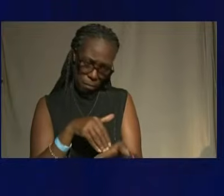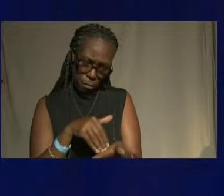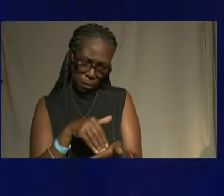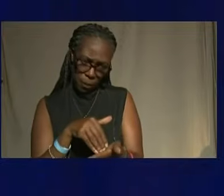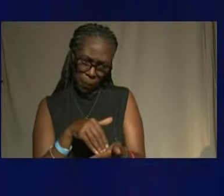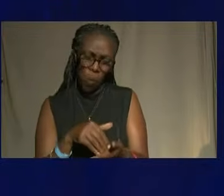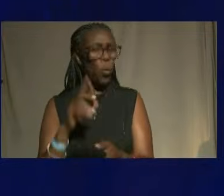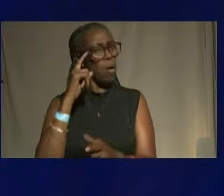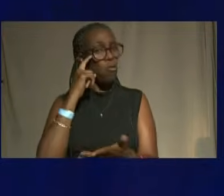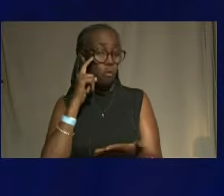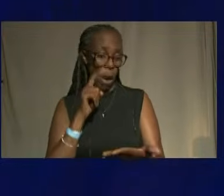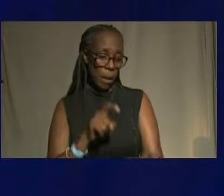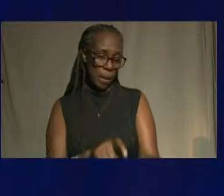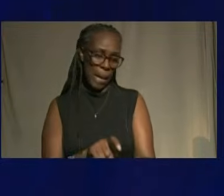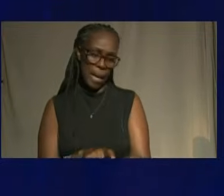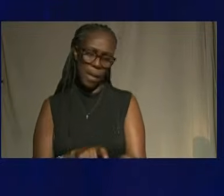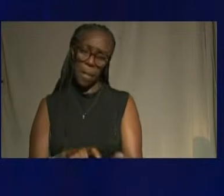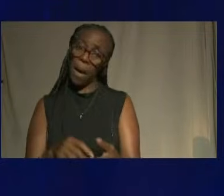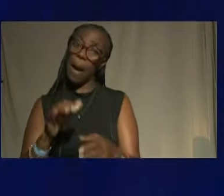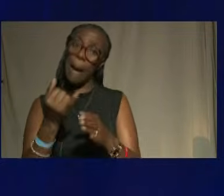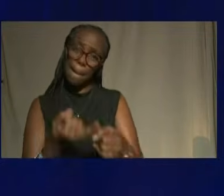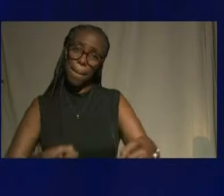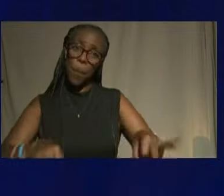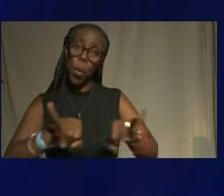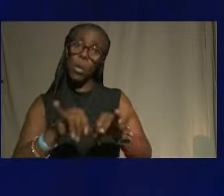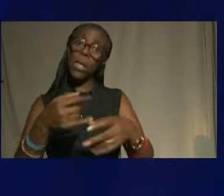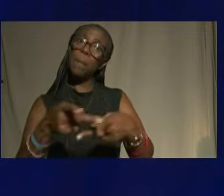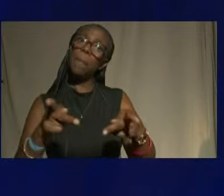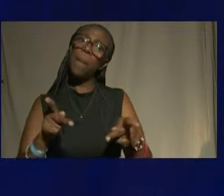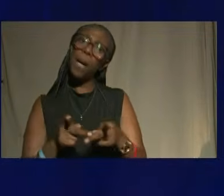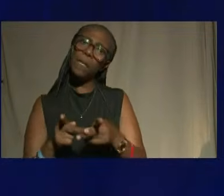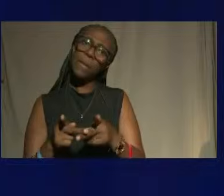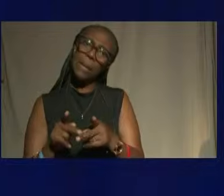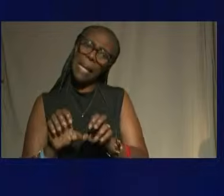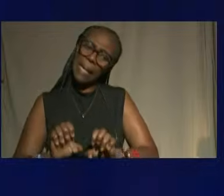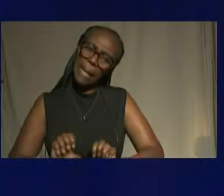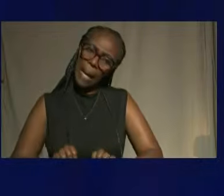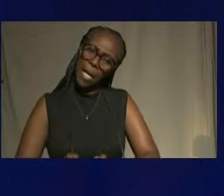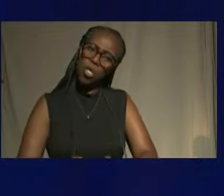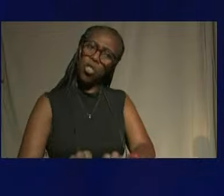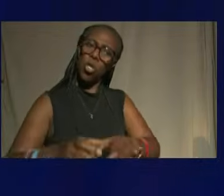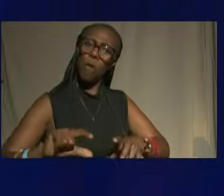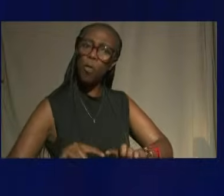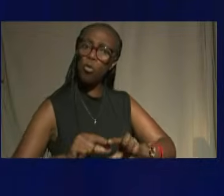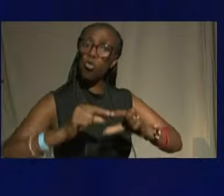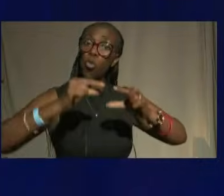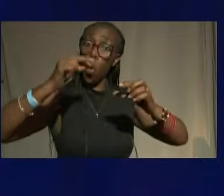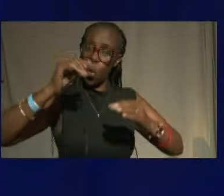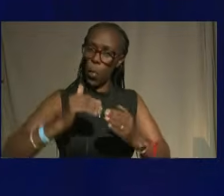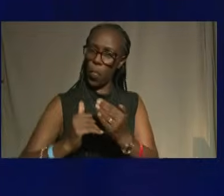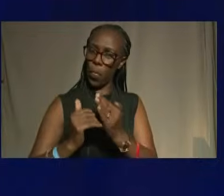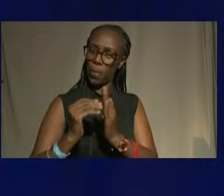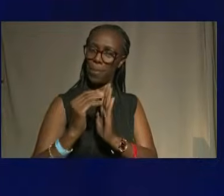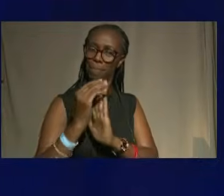they're an important part of the engine of growth for the economy, and we recognize their struggles. We note that we would have to help them with some